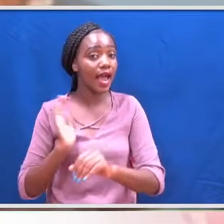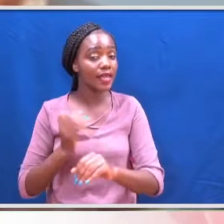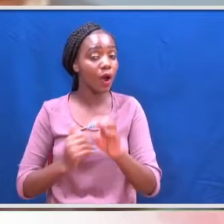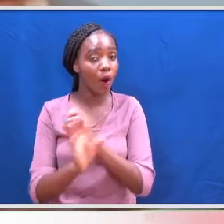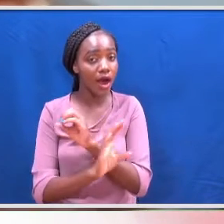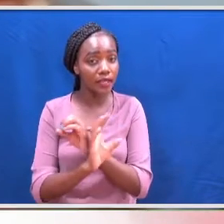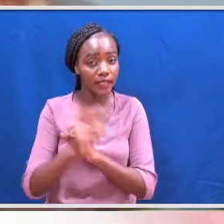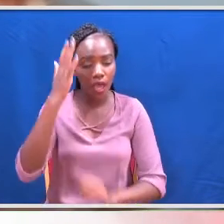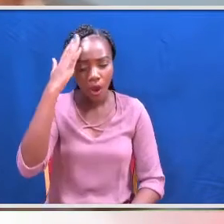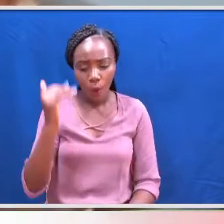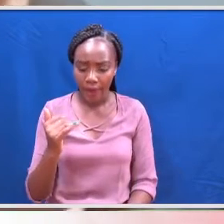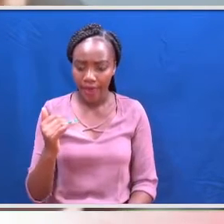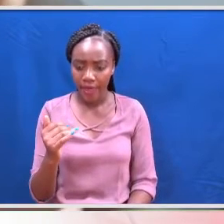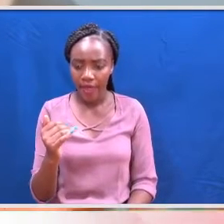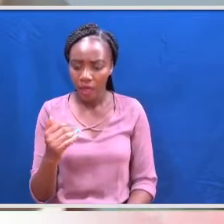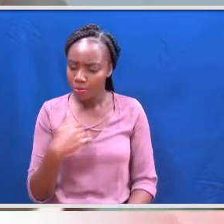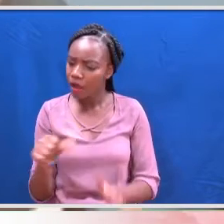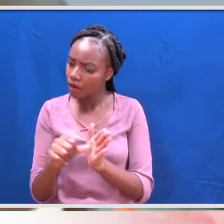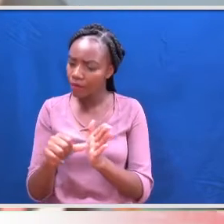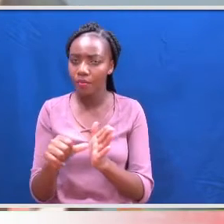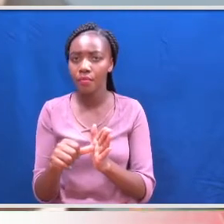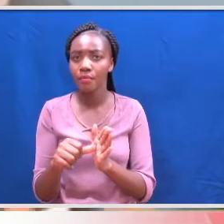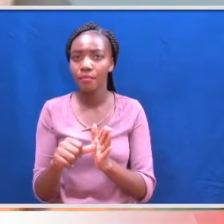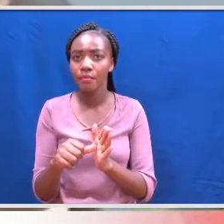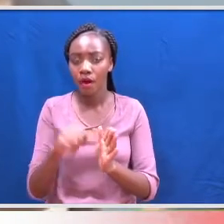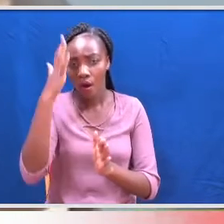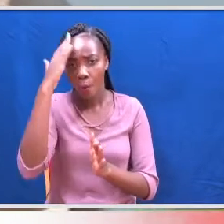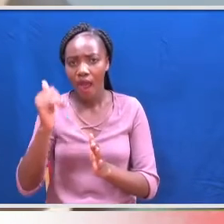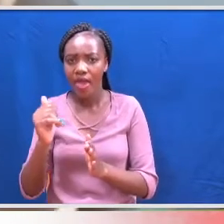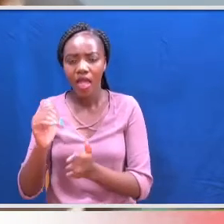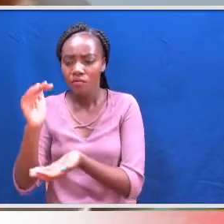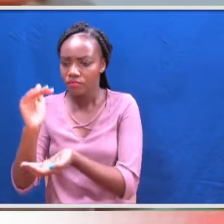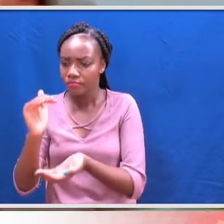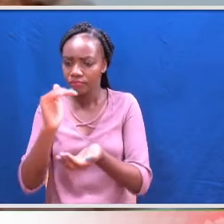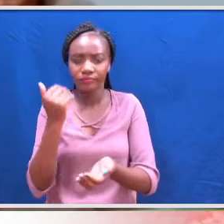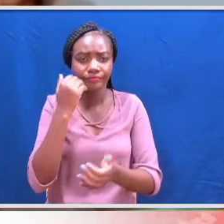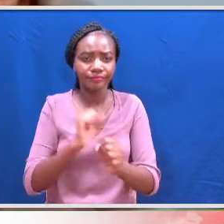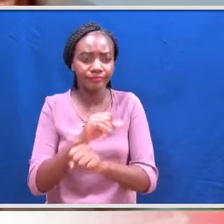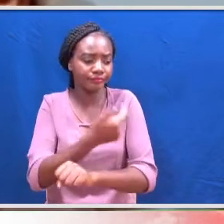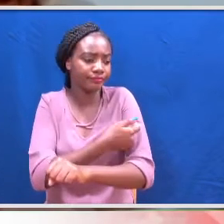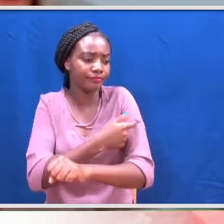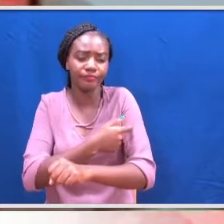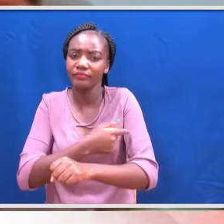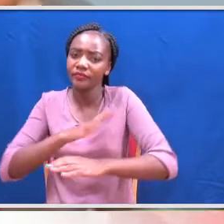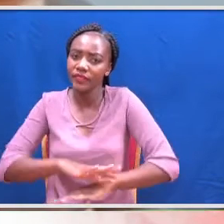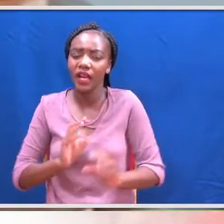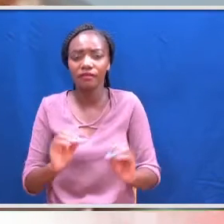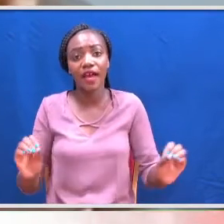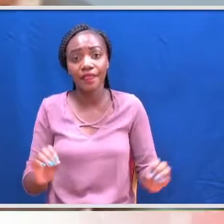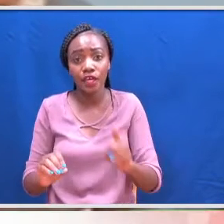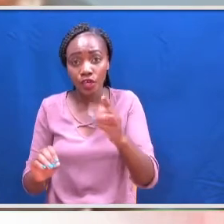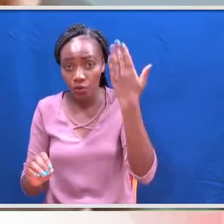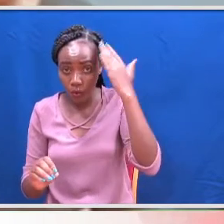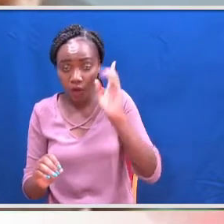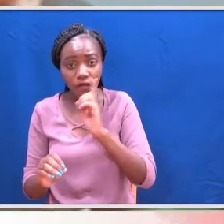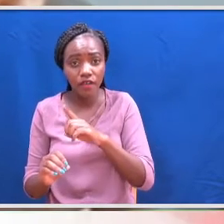people are jumping queues. They're jumping queues because supplies are short. You have all witnessed how many of